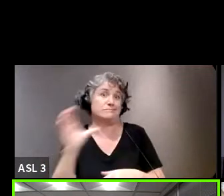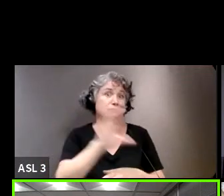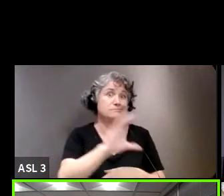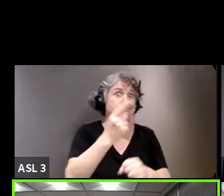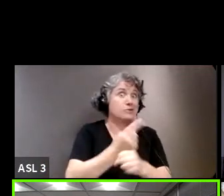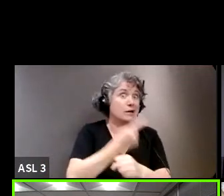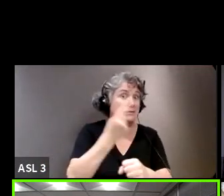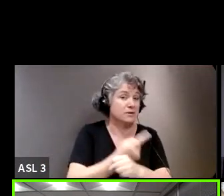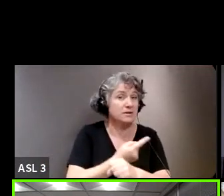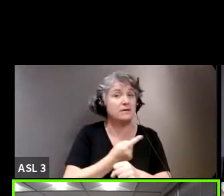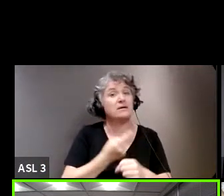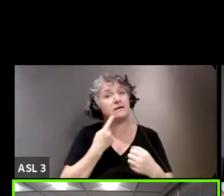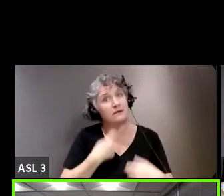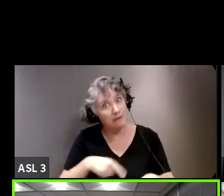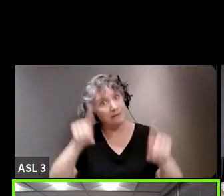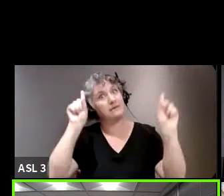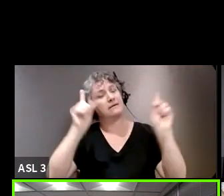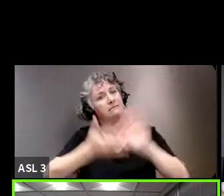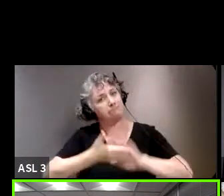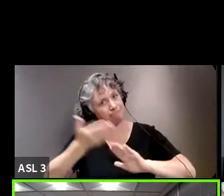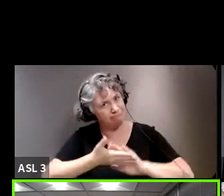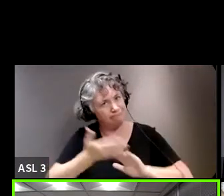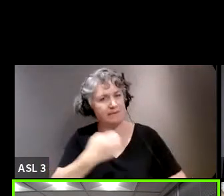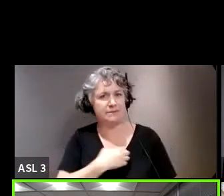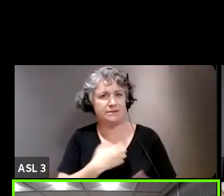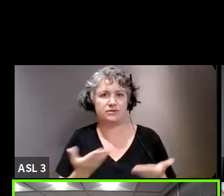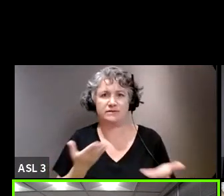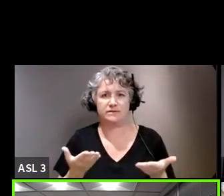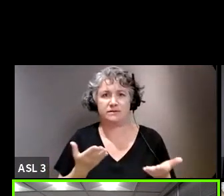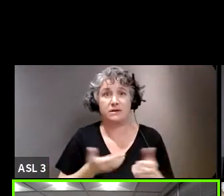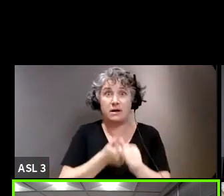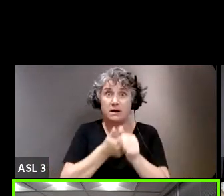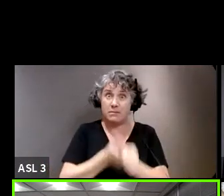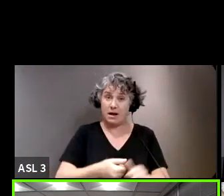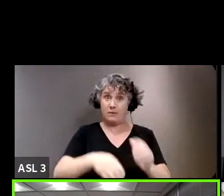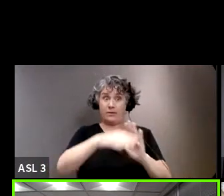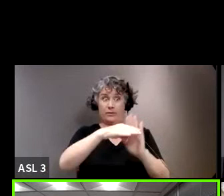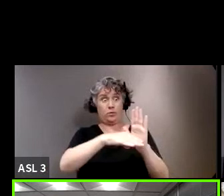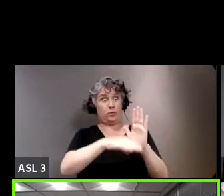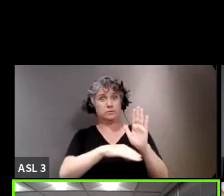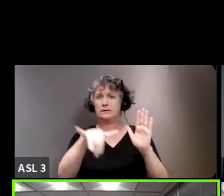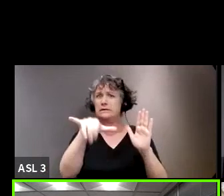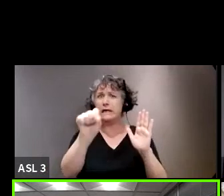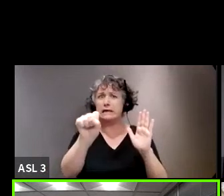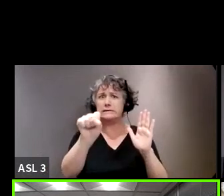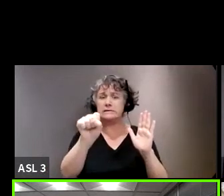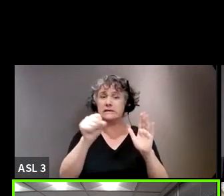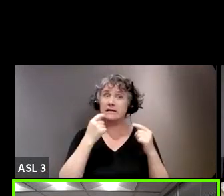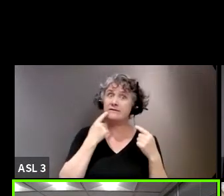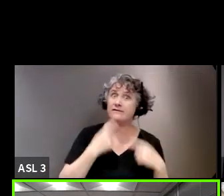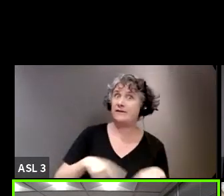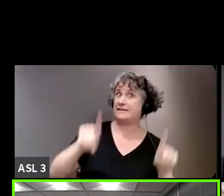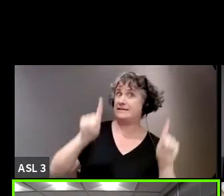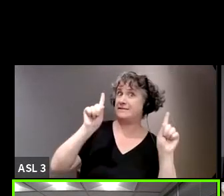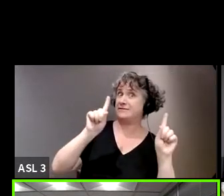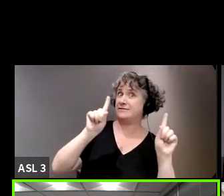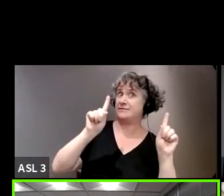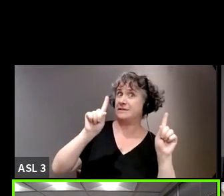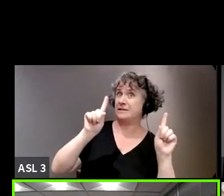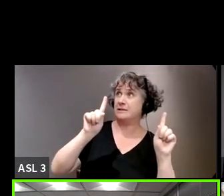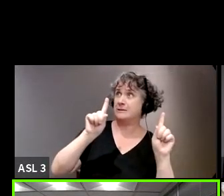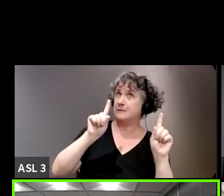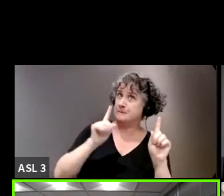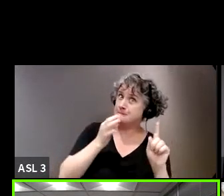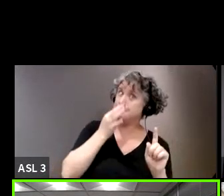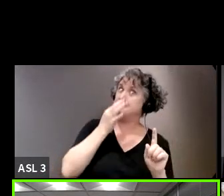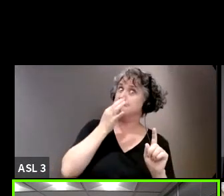adequate and effective policies um are we in compliance yes are we effectively in compliance there's a question mark